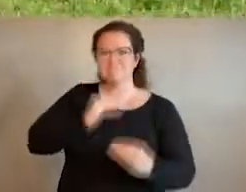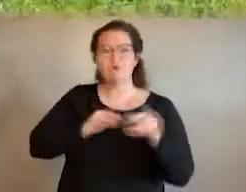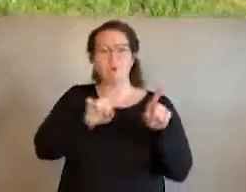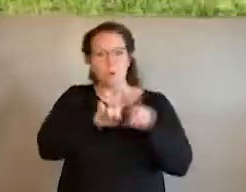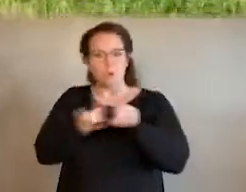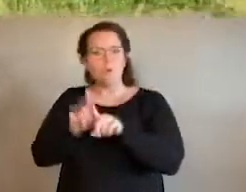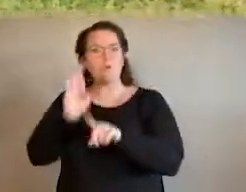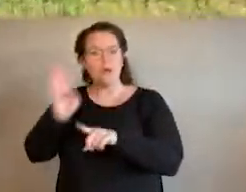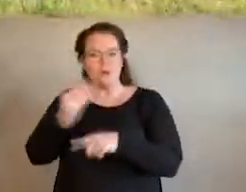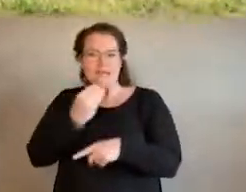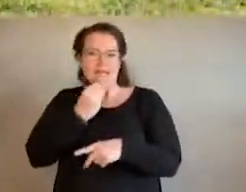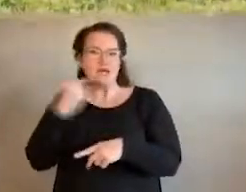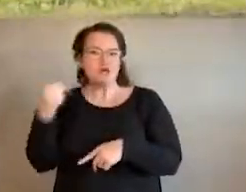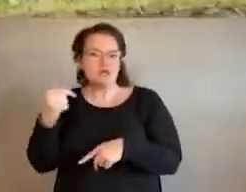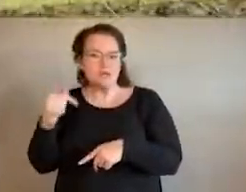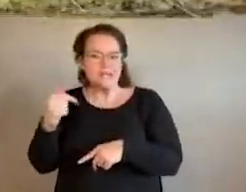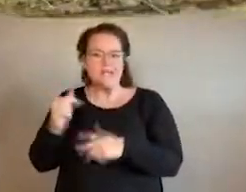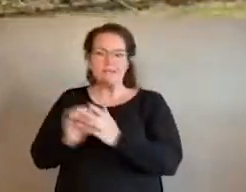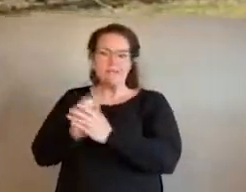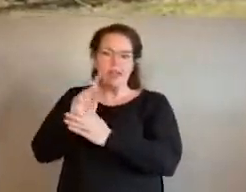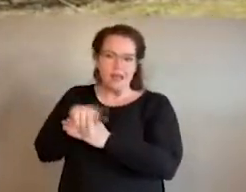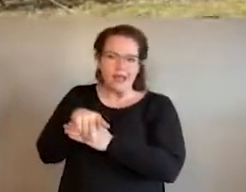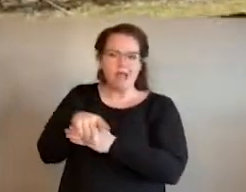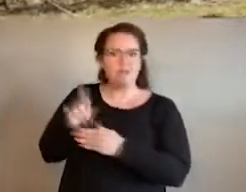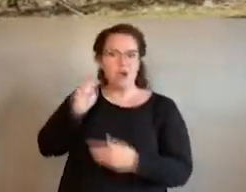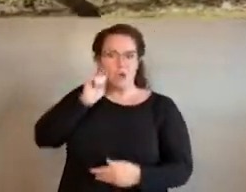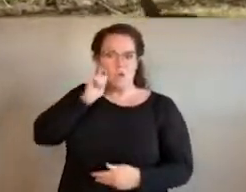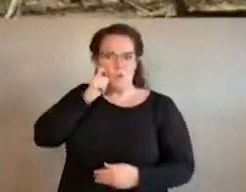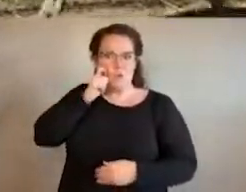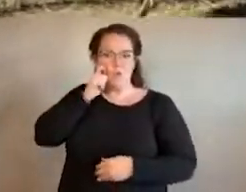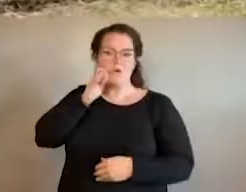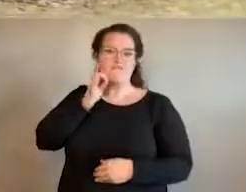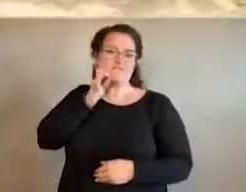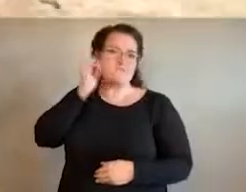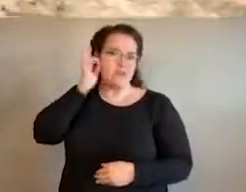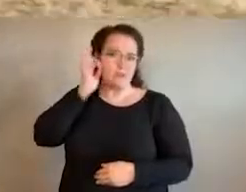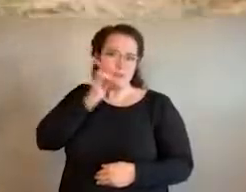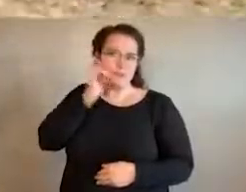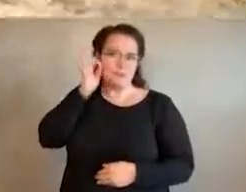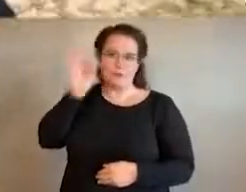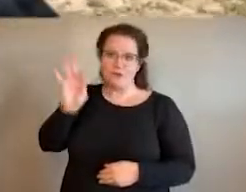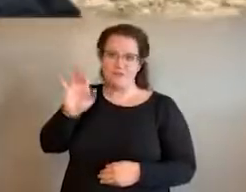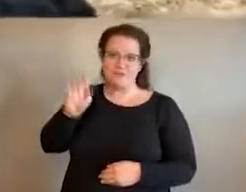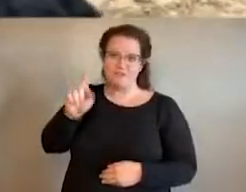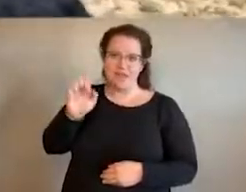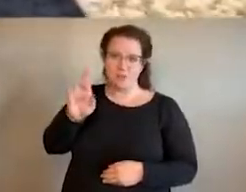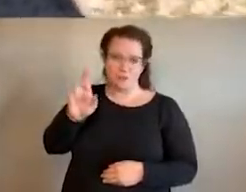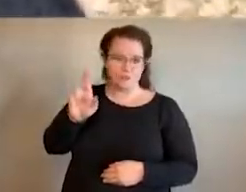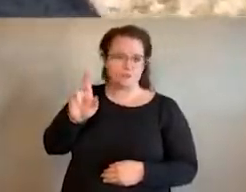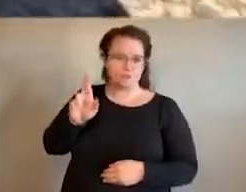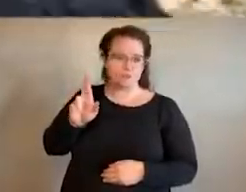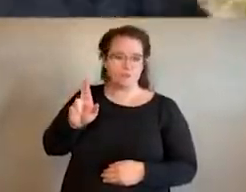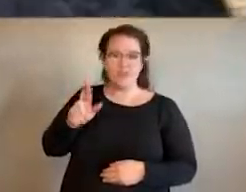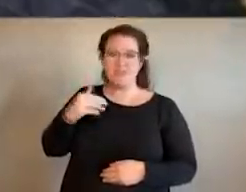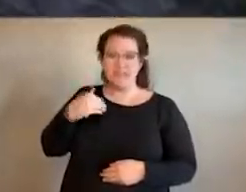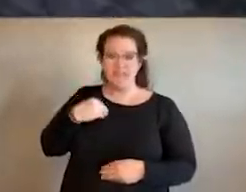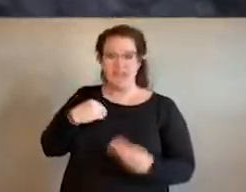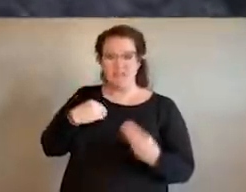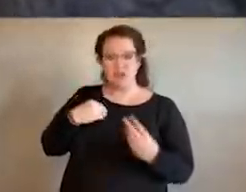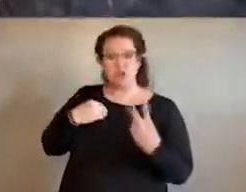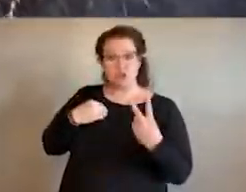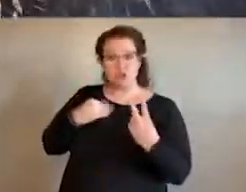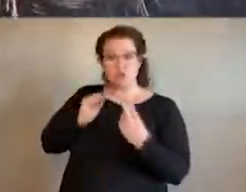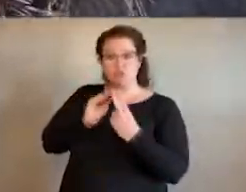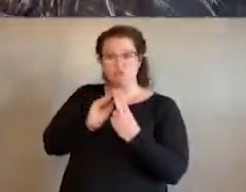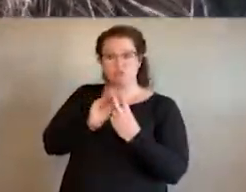eat greens and stuff like that as well. They have really cool feathers where instead of just one feather growing out of a follicle, they will have two